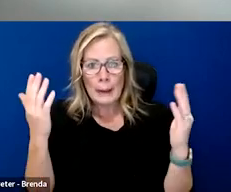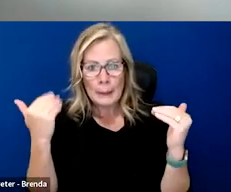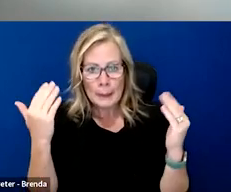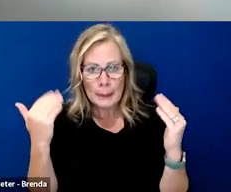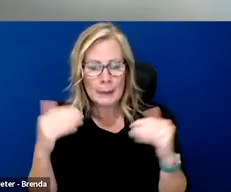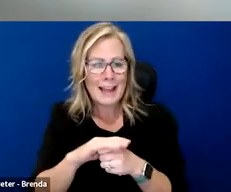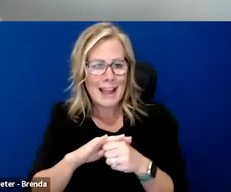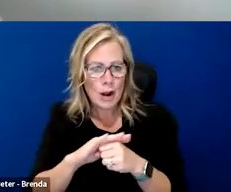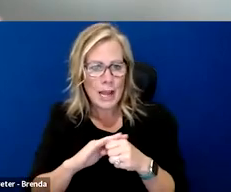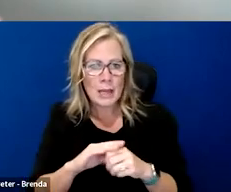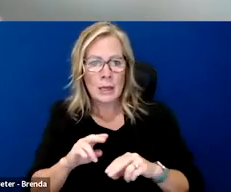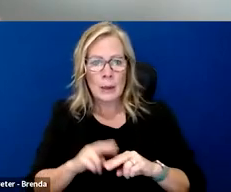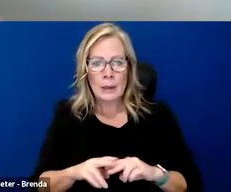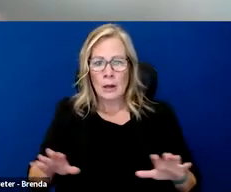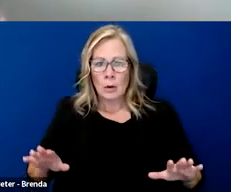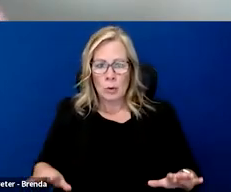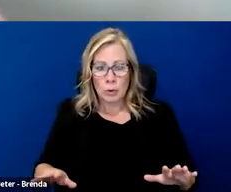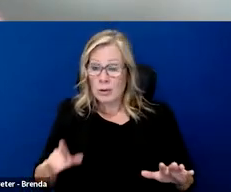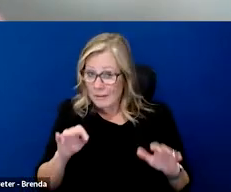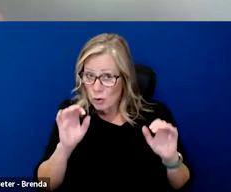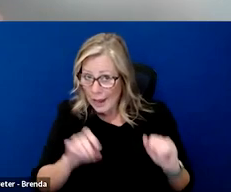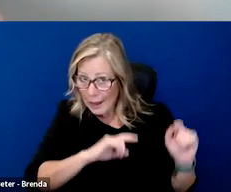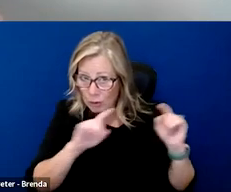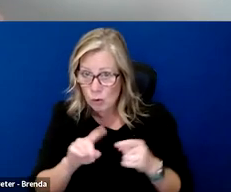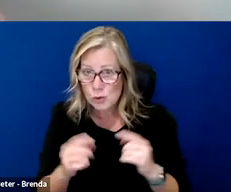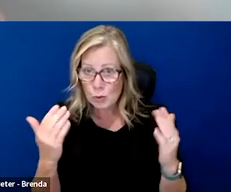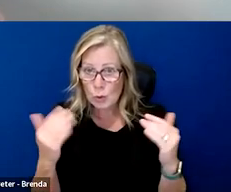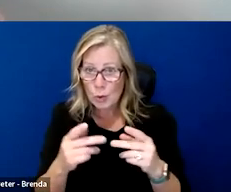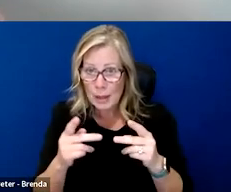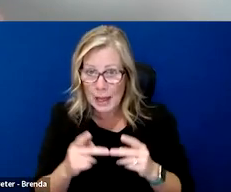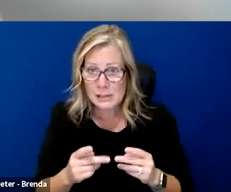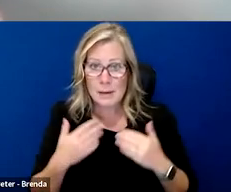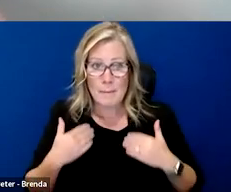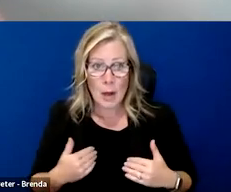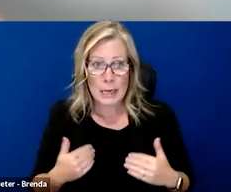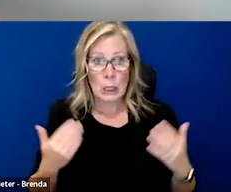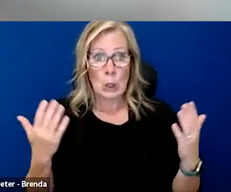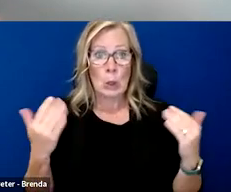as soon as possible. And these symptoms, if we're able to get to cooler spaces and cool off, in short,